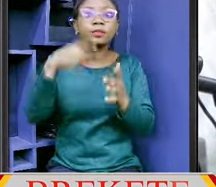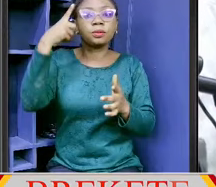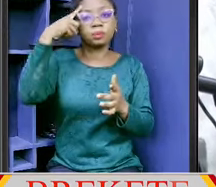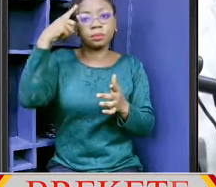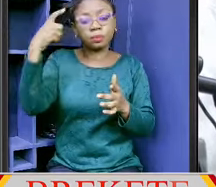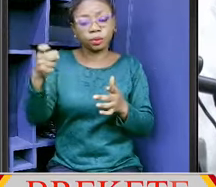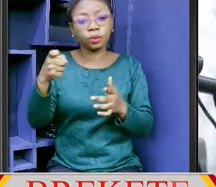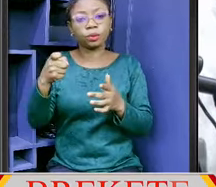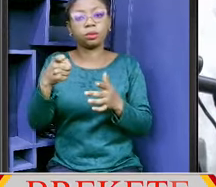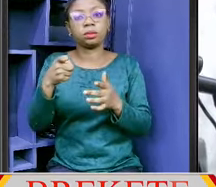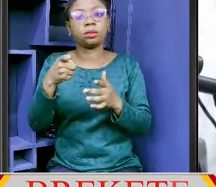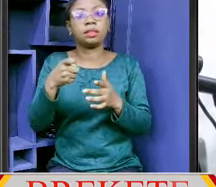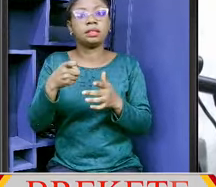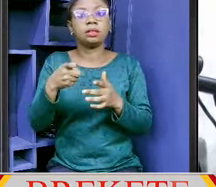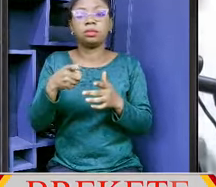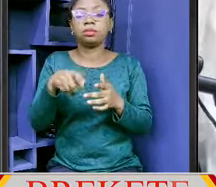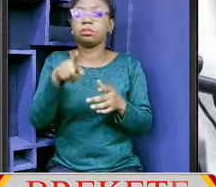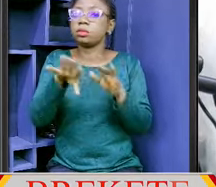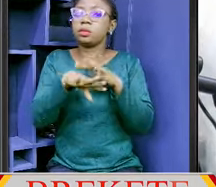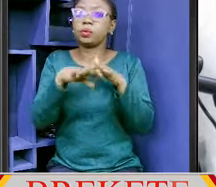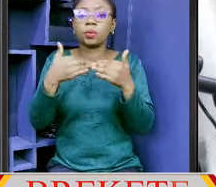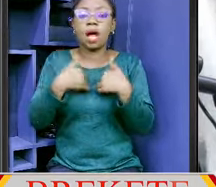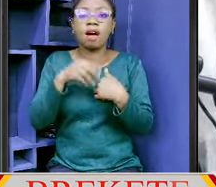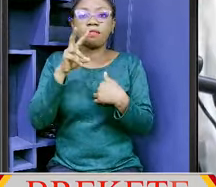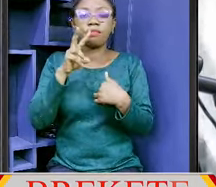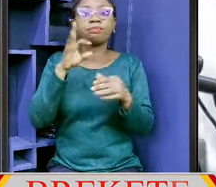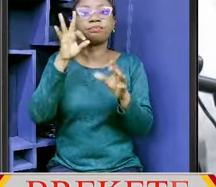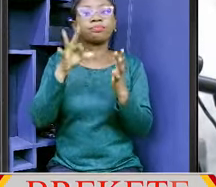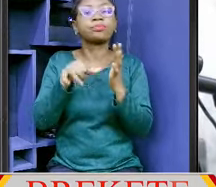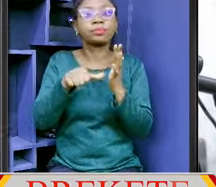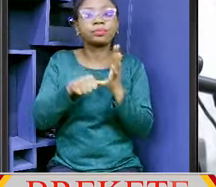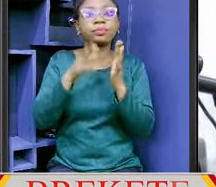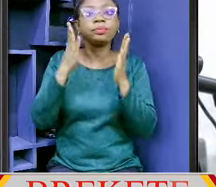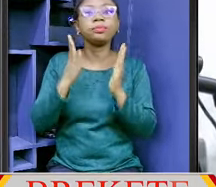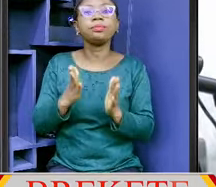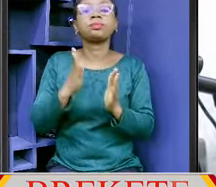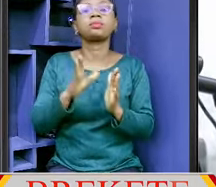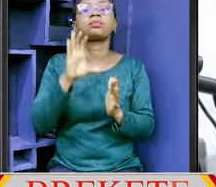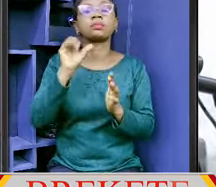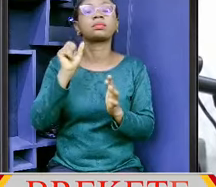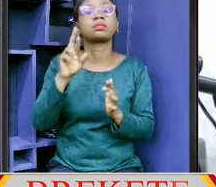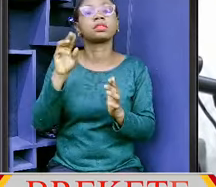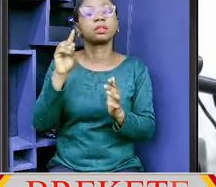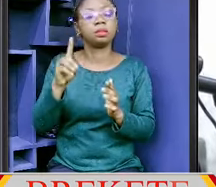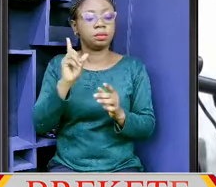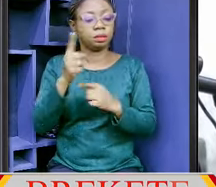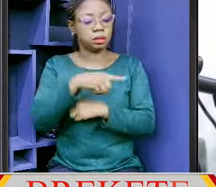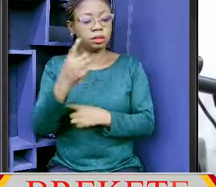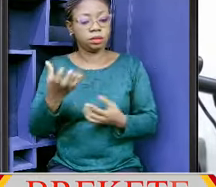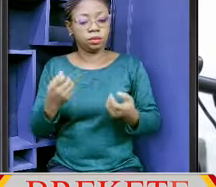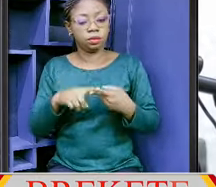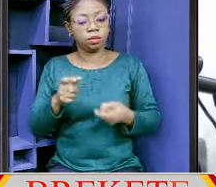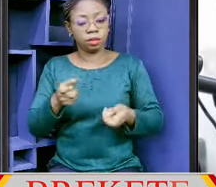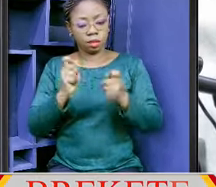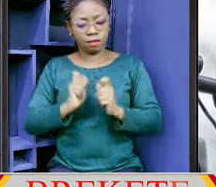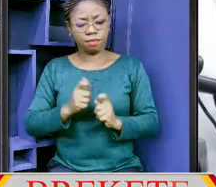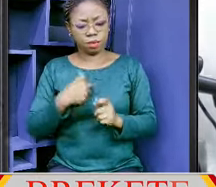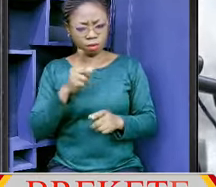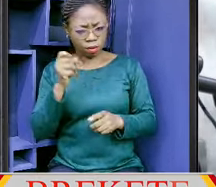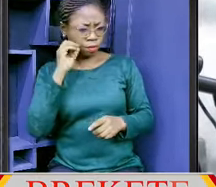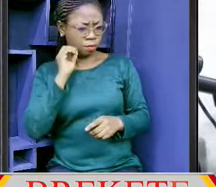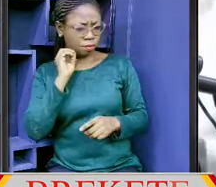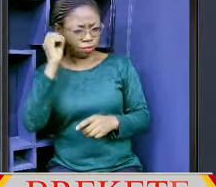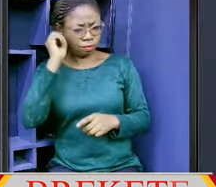they denied you a voters card. The day where I go, where they won't give me voters card. One woman can they. You are not a